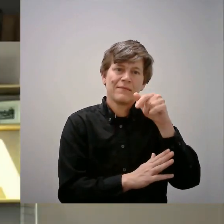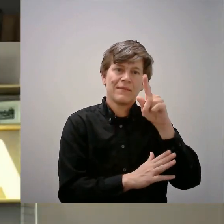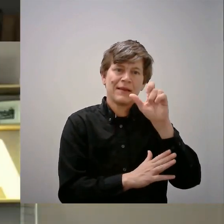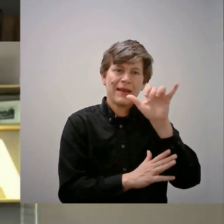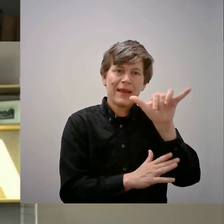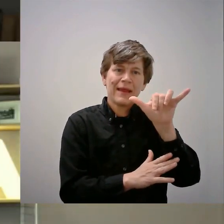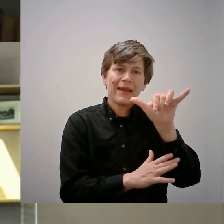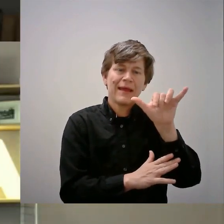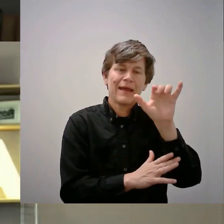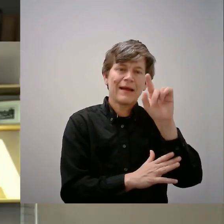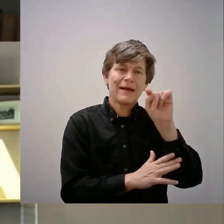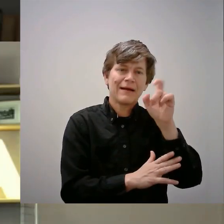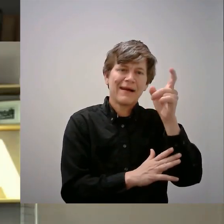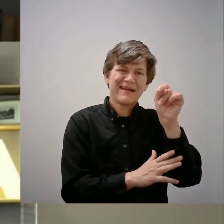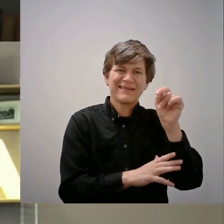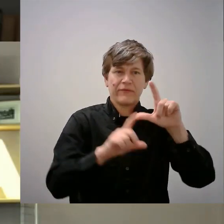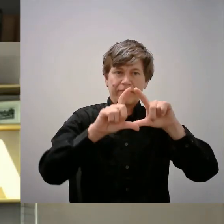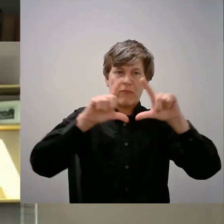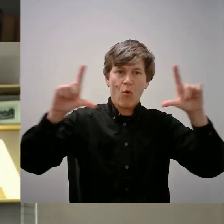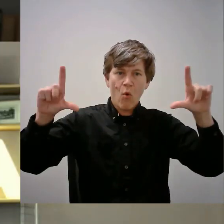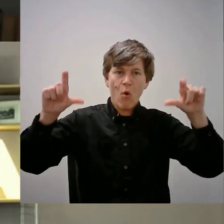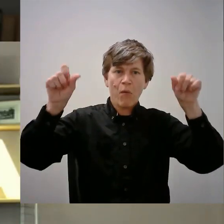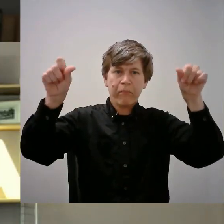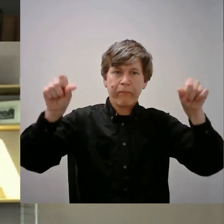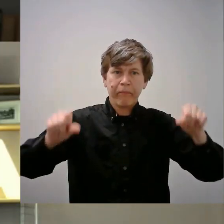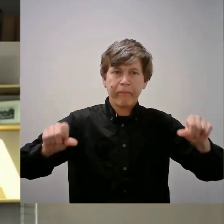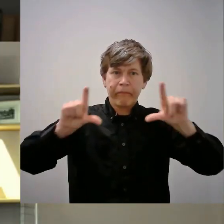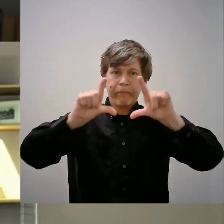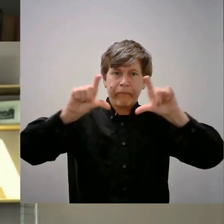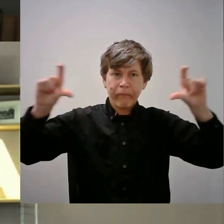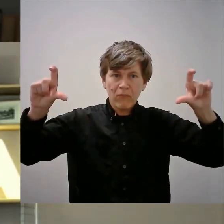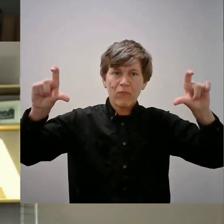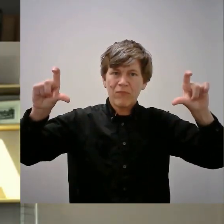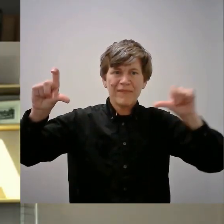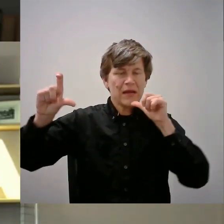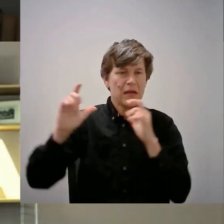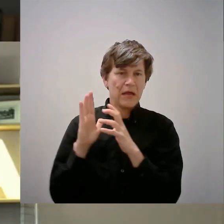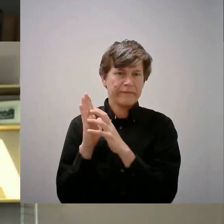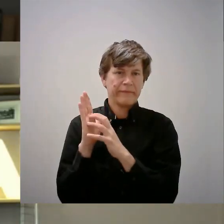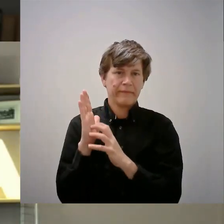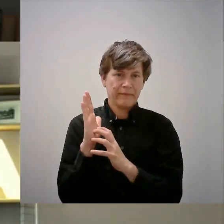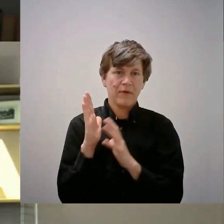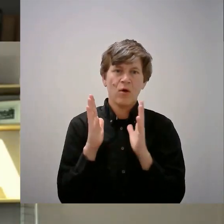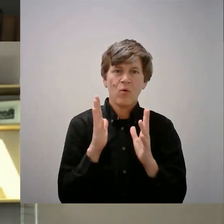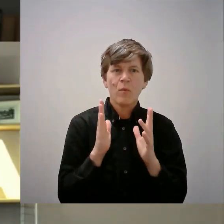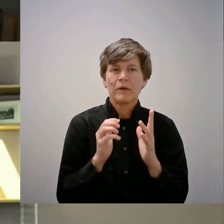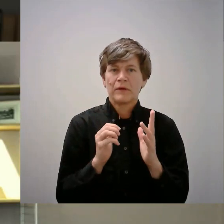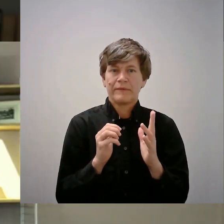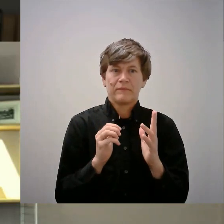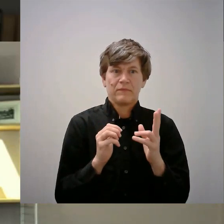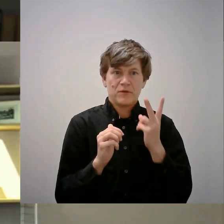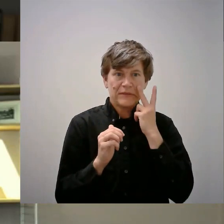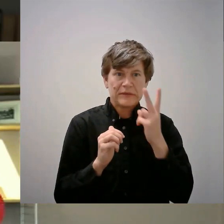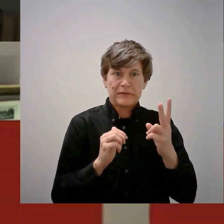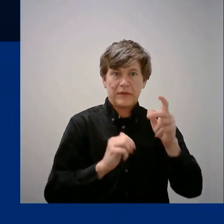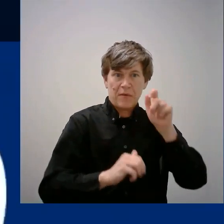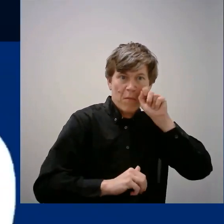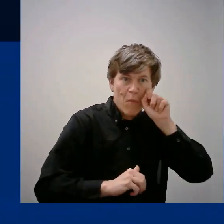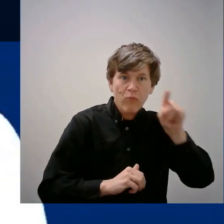project. And these are the kinds of things that you see before you read them. So you can really set an atmosphere.